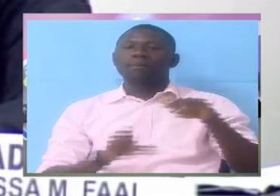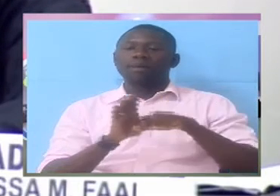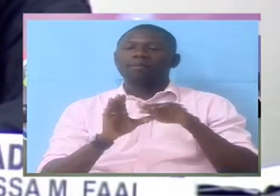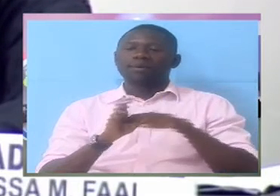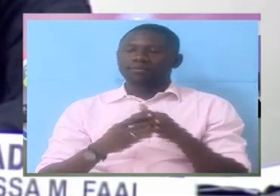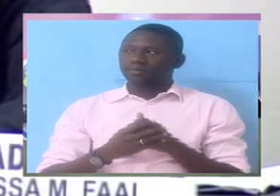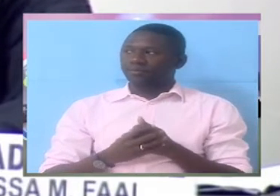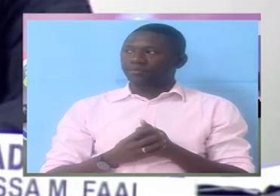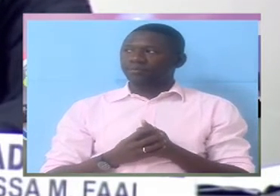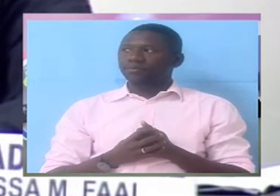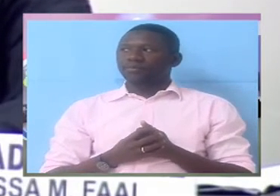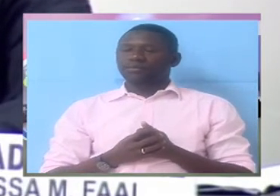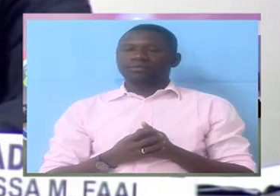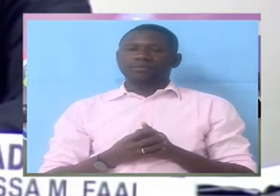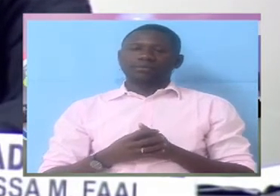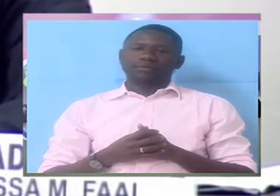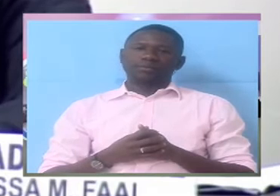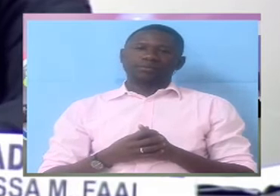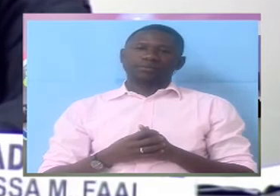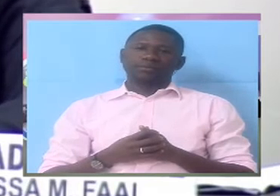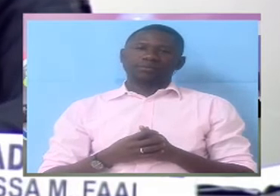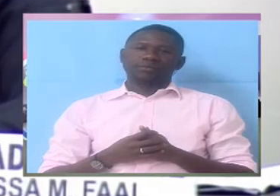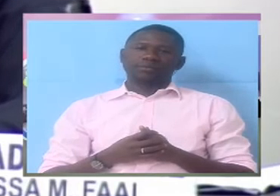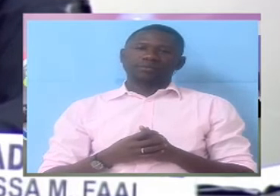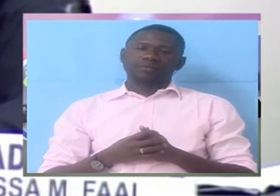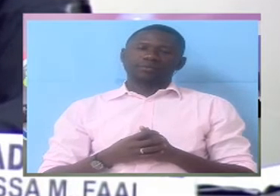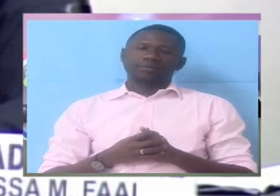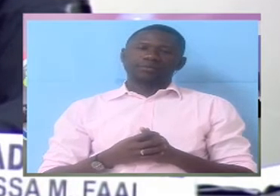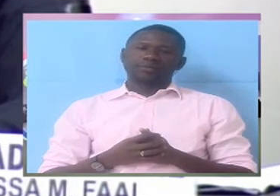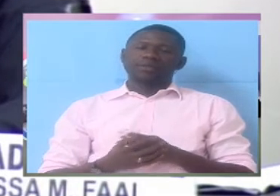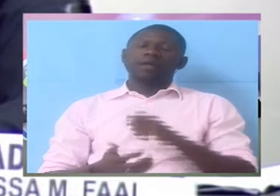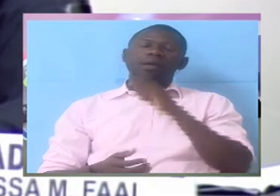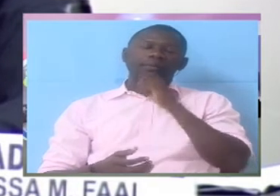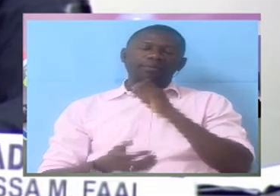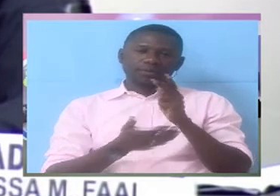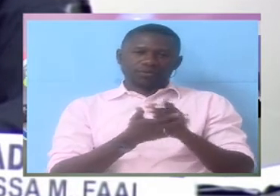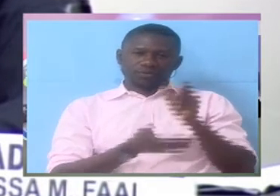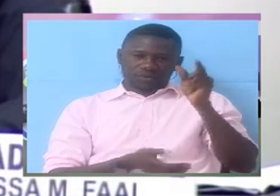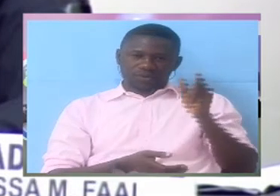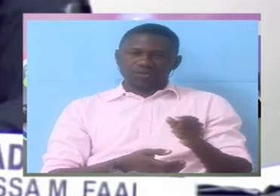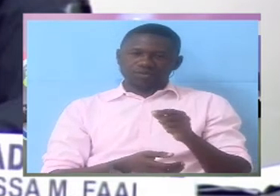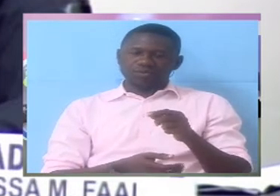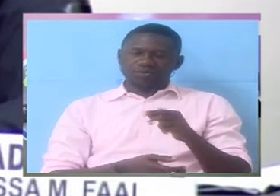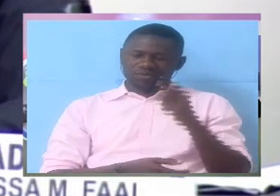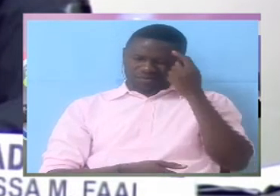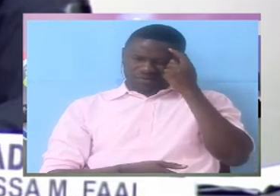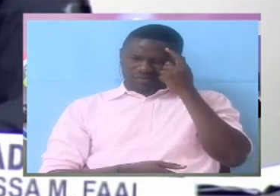seem to have changed your story slightly. Amurunda lako ila kumaka wanying ilafutale kafaling.